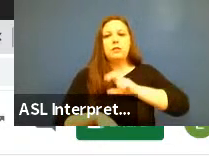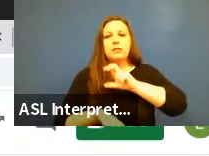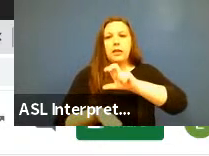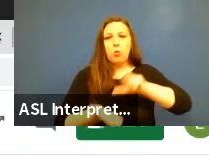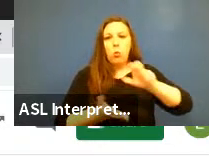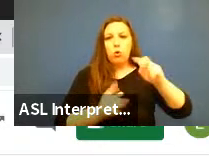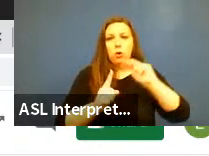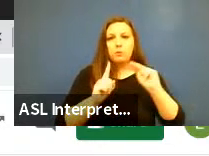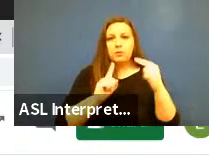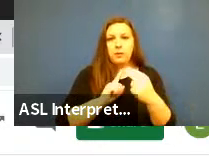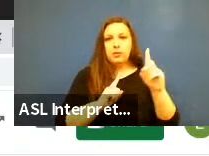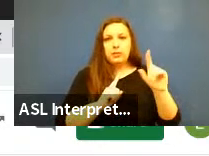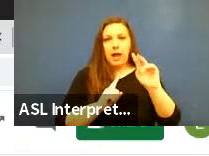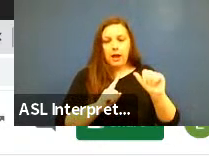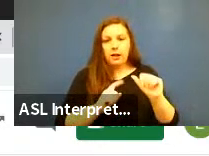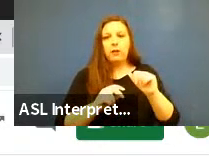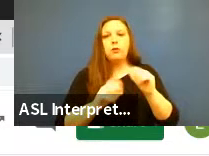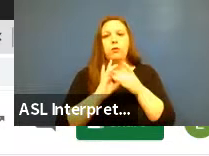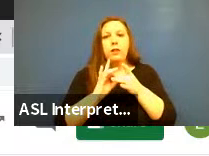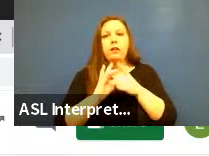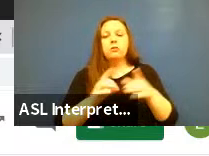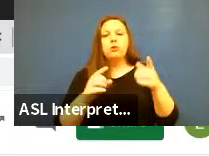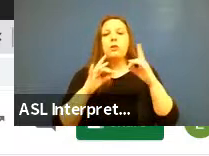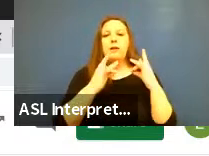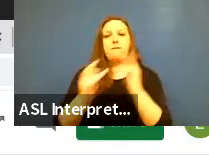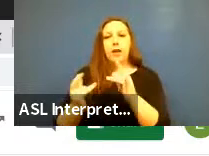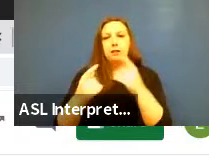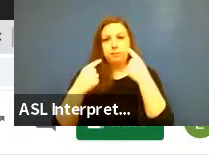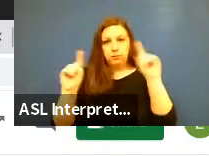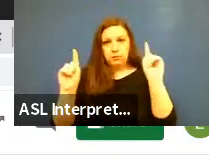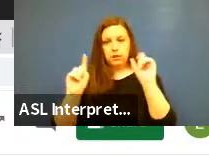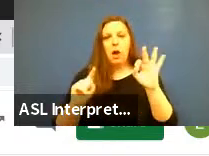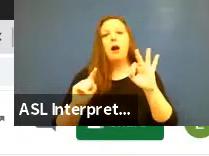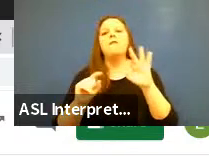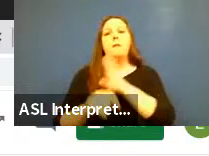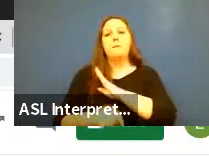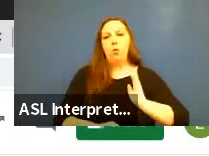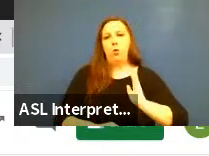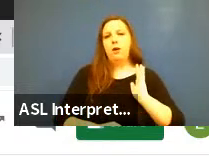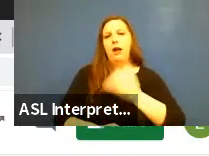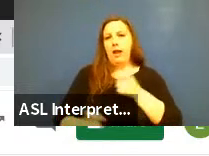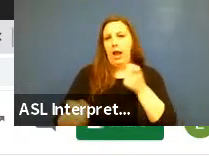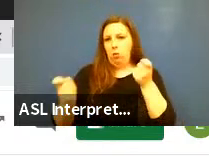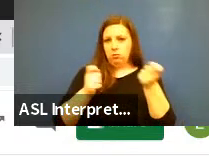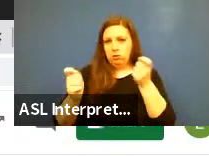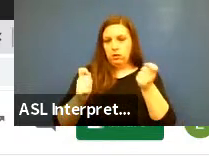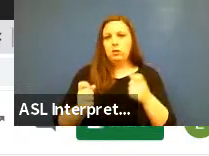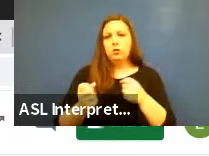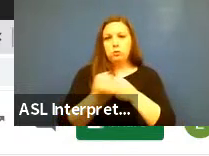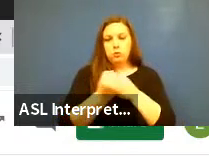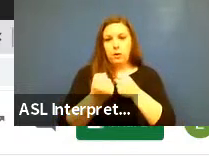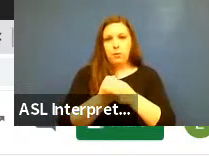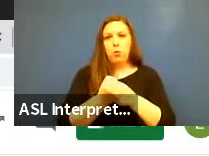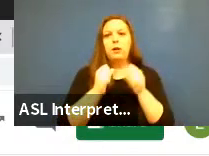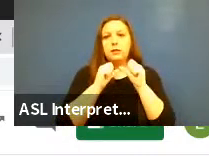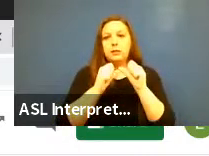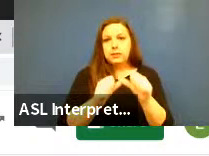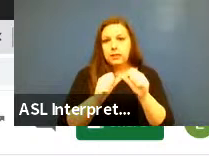on the effectiveness of the board, basically of our governance, to support continuous